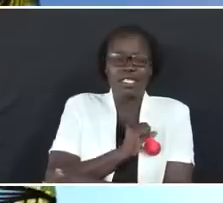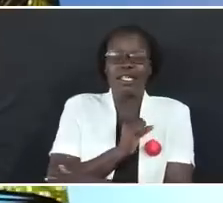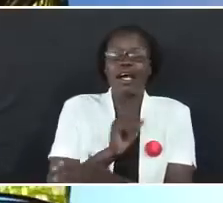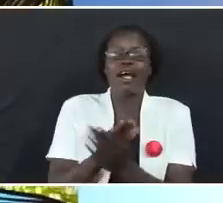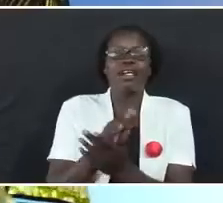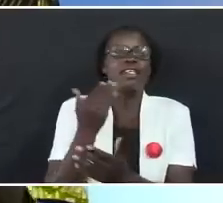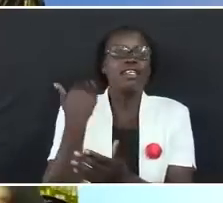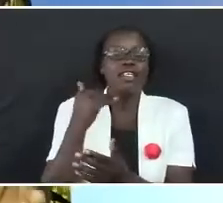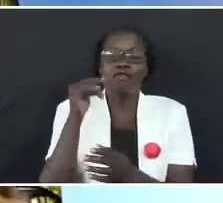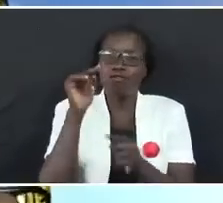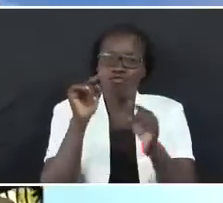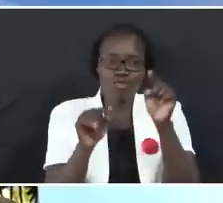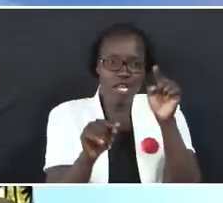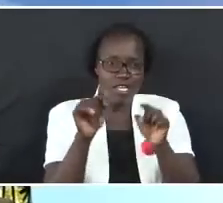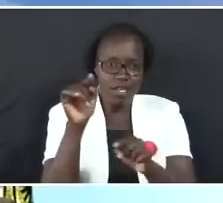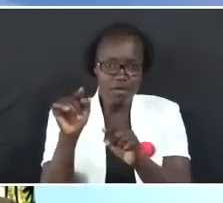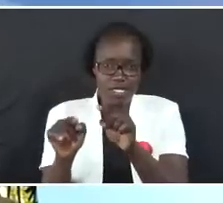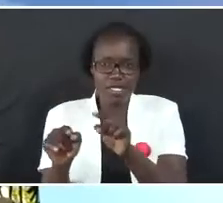for dynamism.